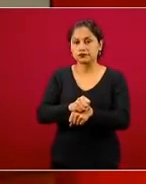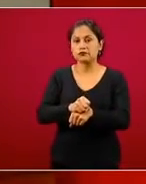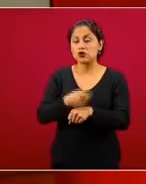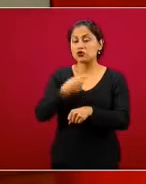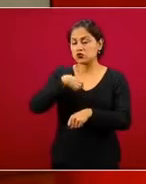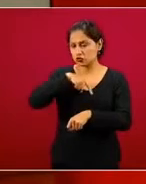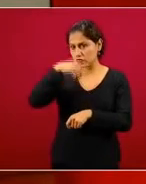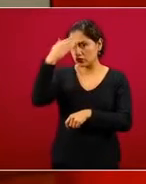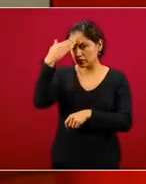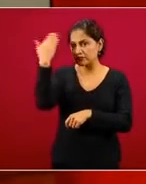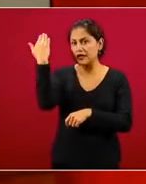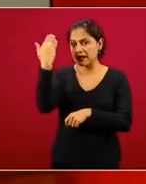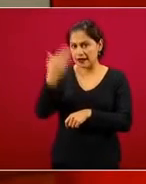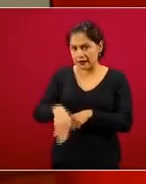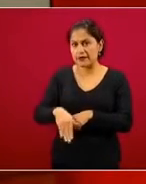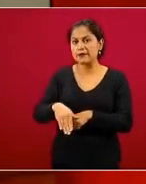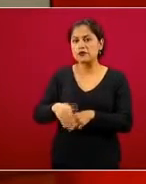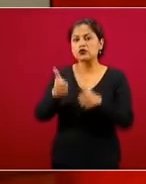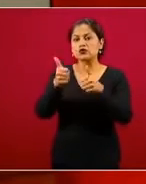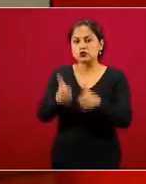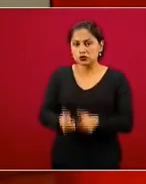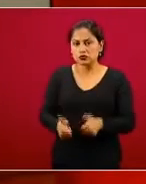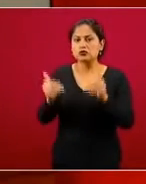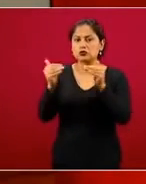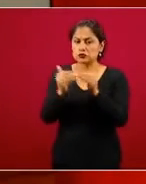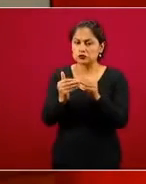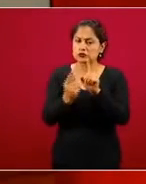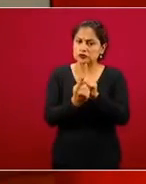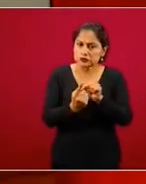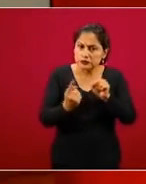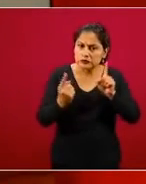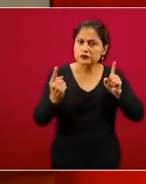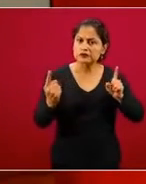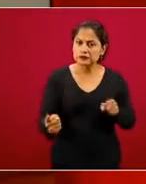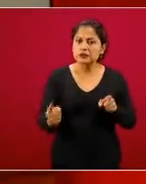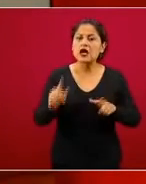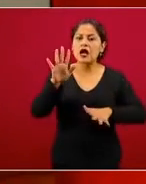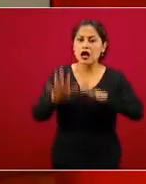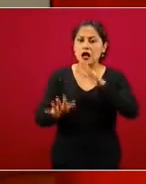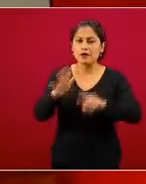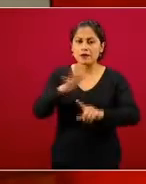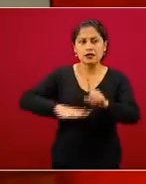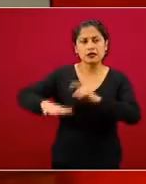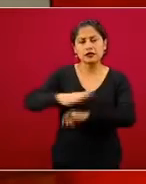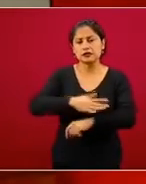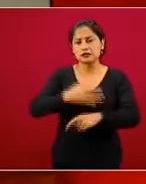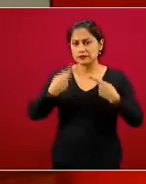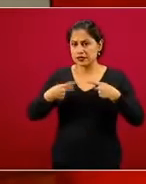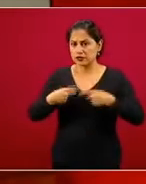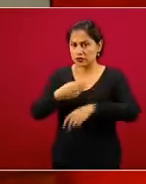care 24/7 for everyone who needs it.